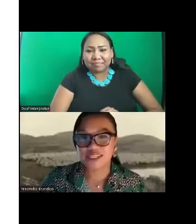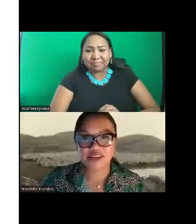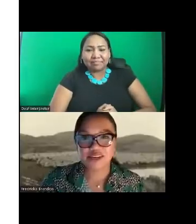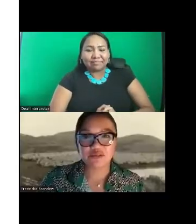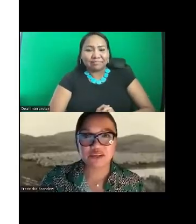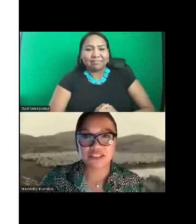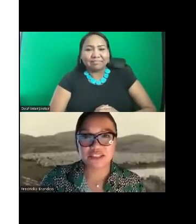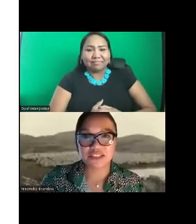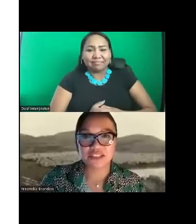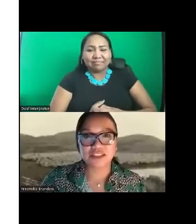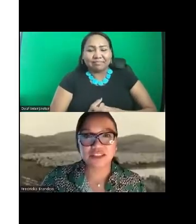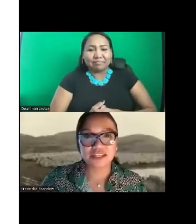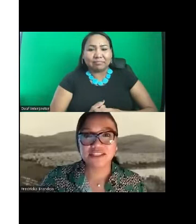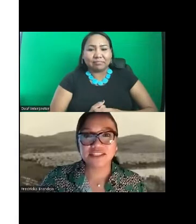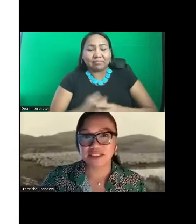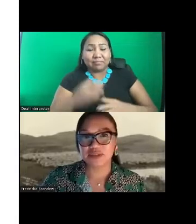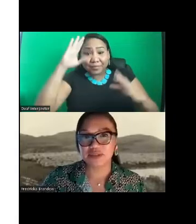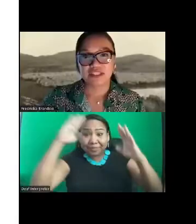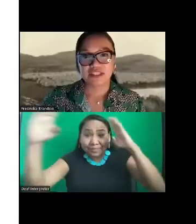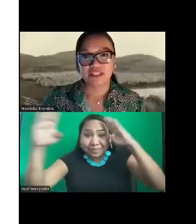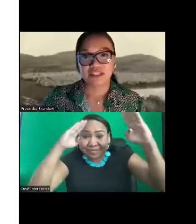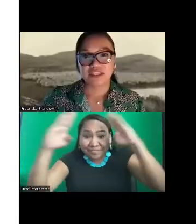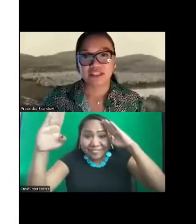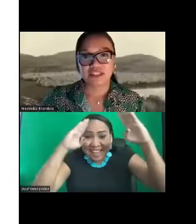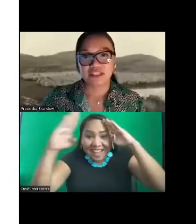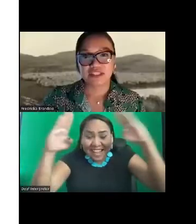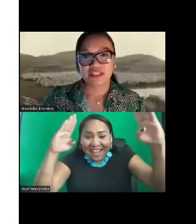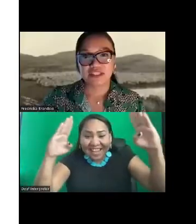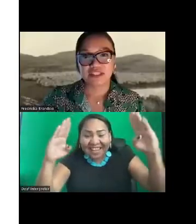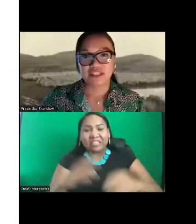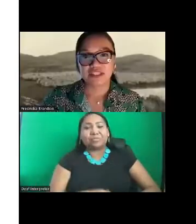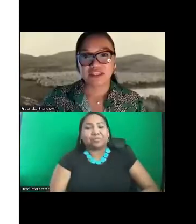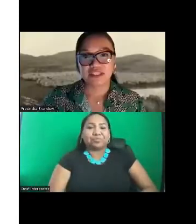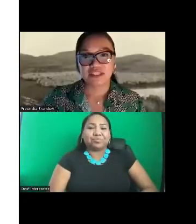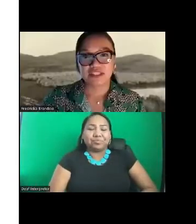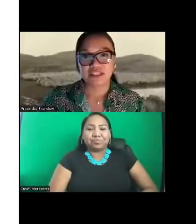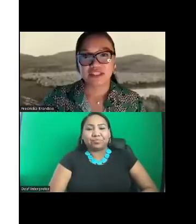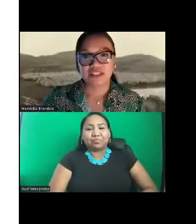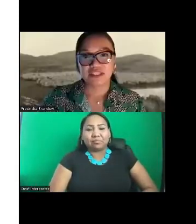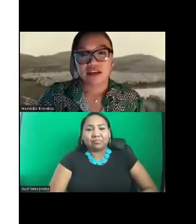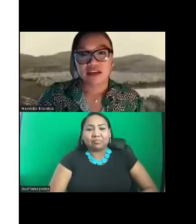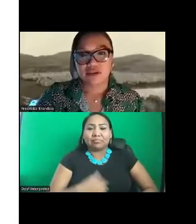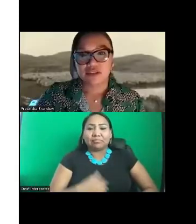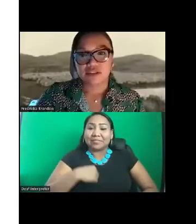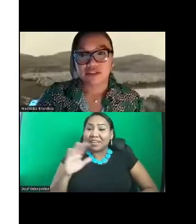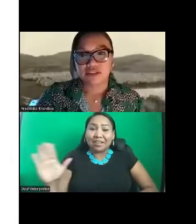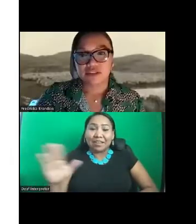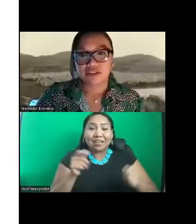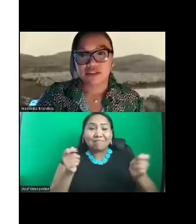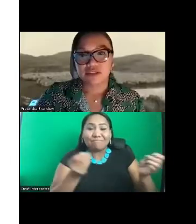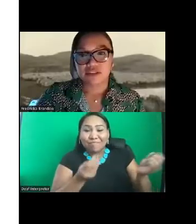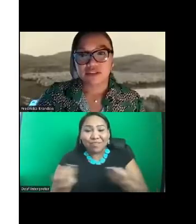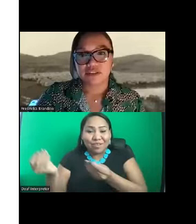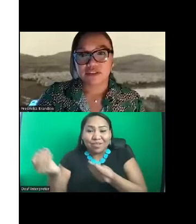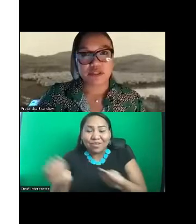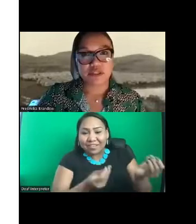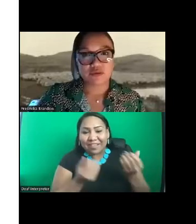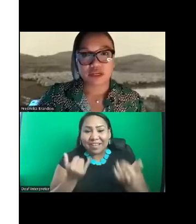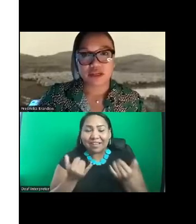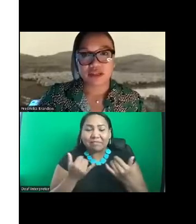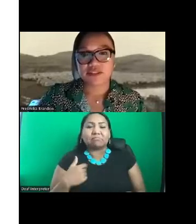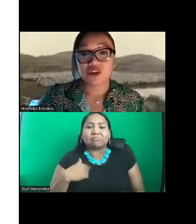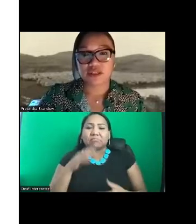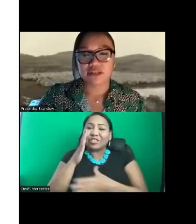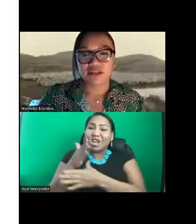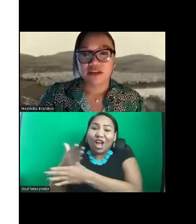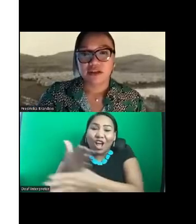Greetings, everyone. Aloha yate. I am Kavehi, your moderator today, and I wanted to share a couple of points before we